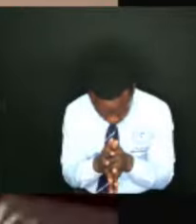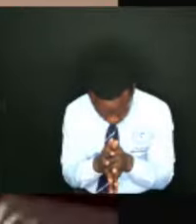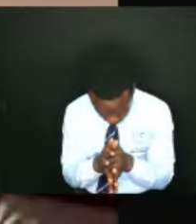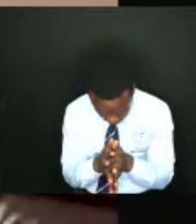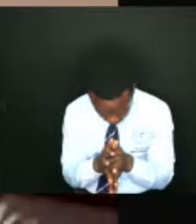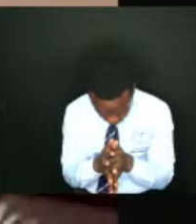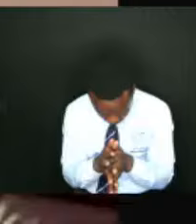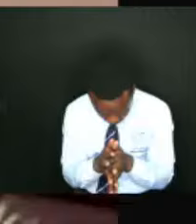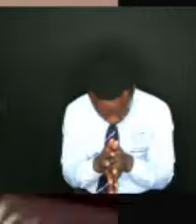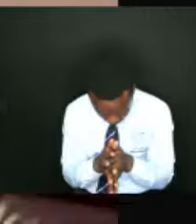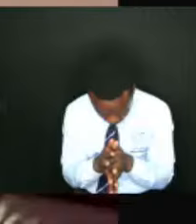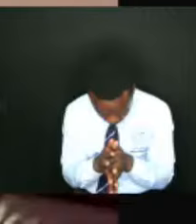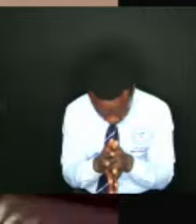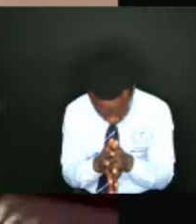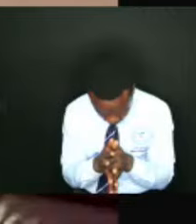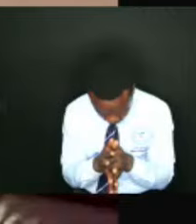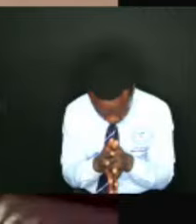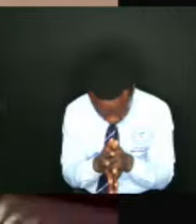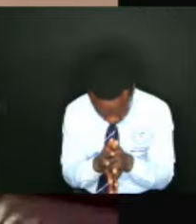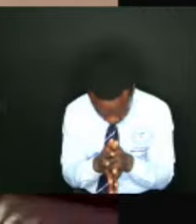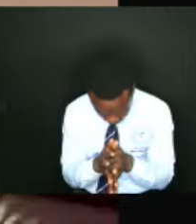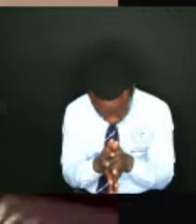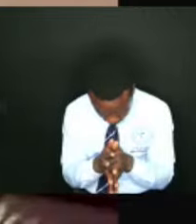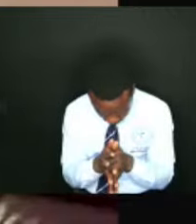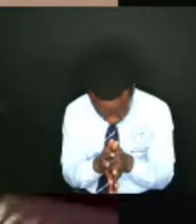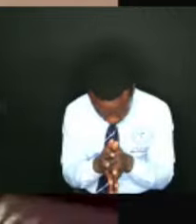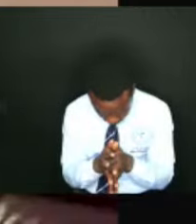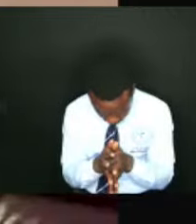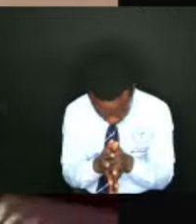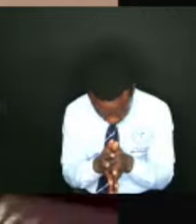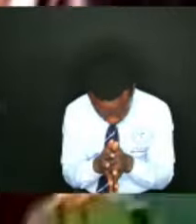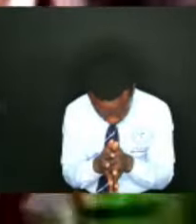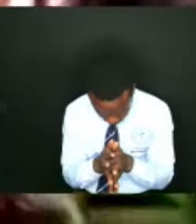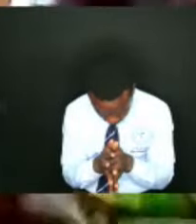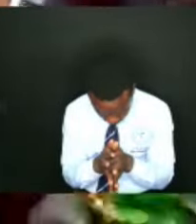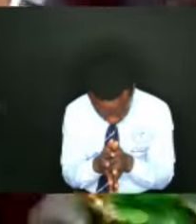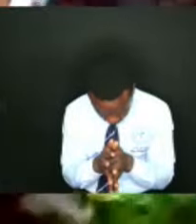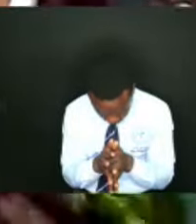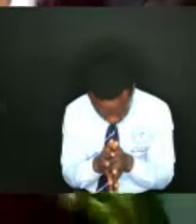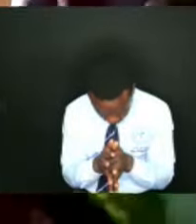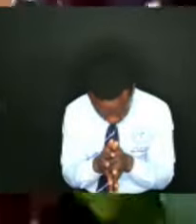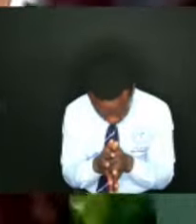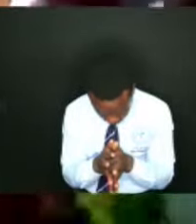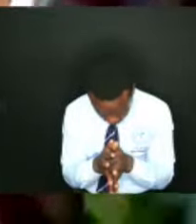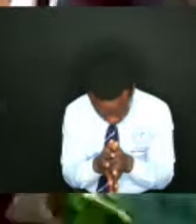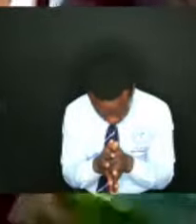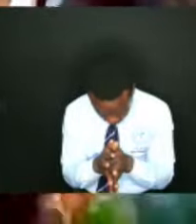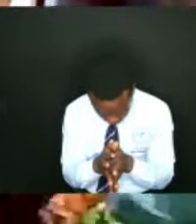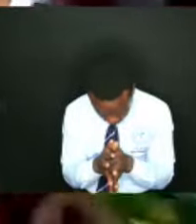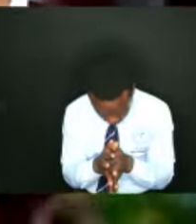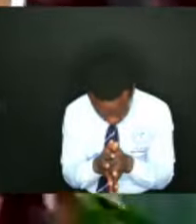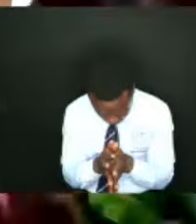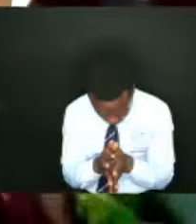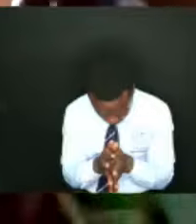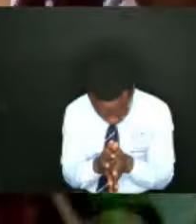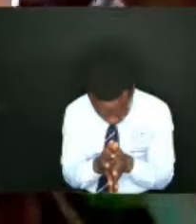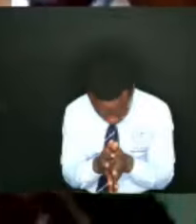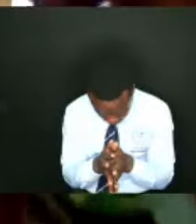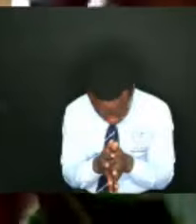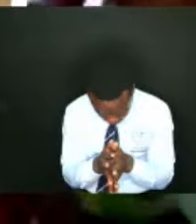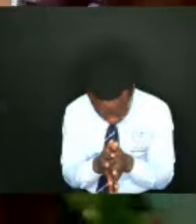to forgive and forgive us, O God, for crying against the Lord in